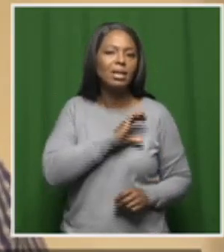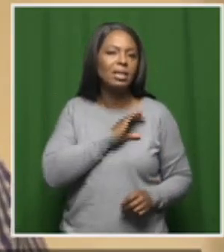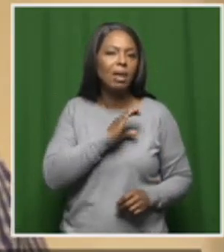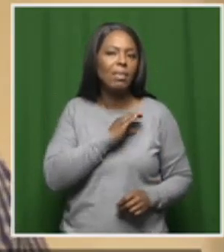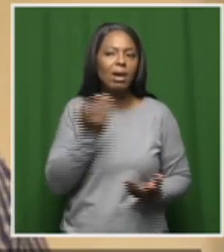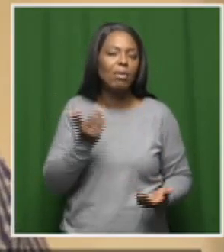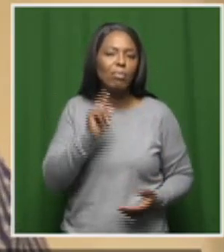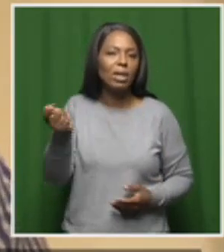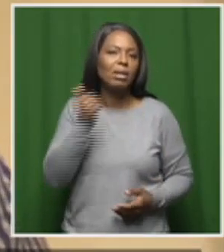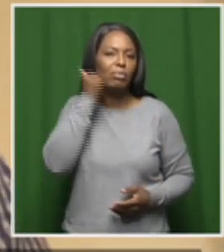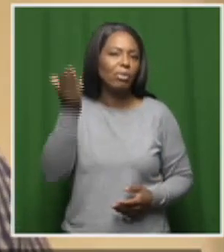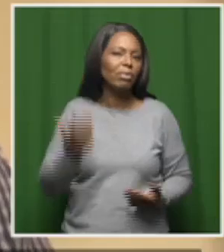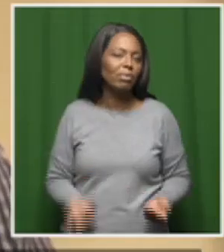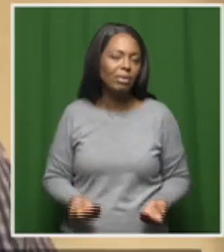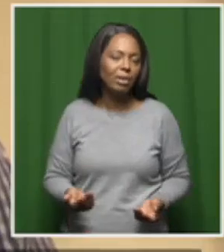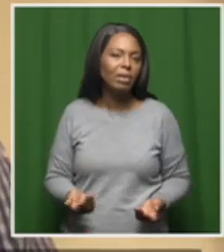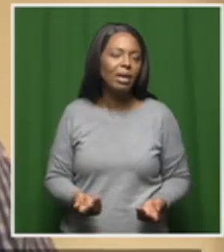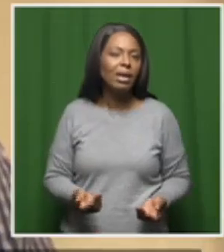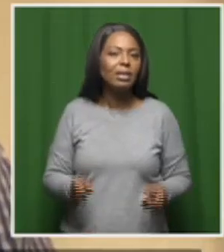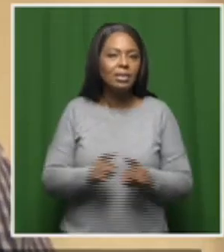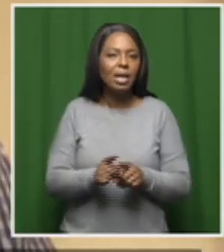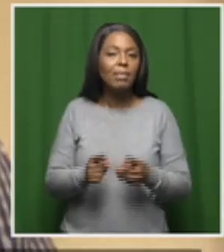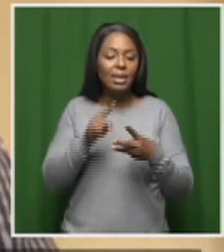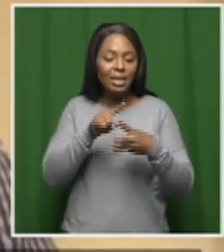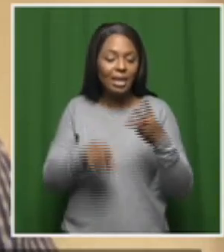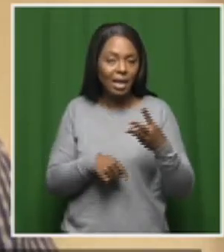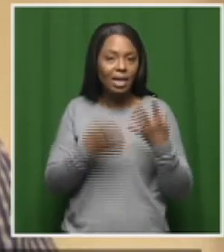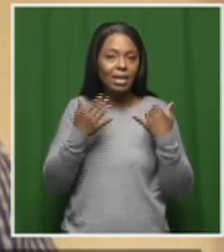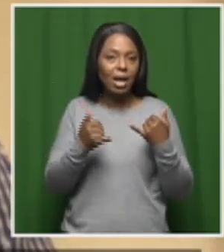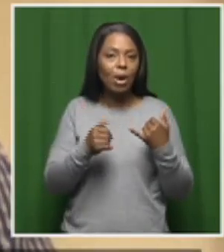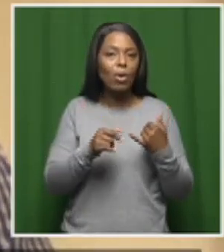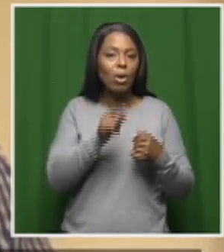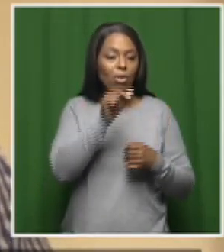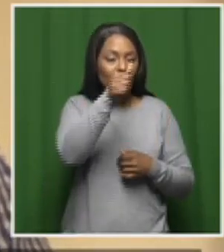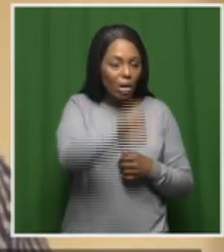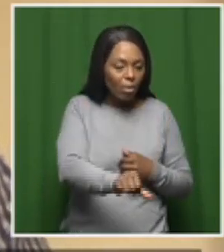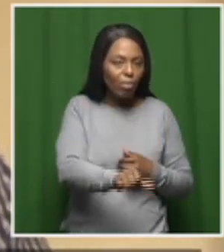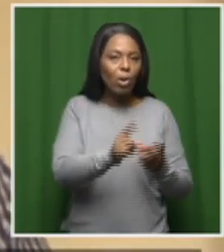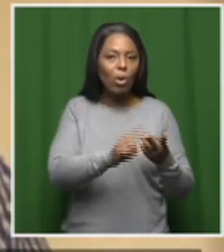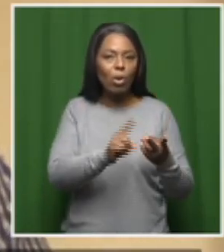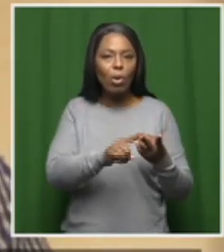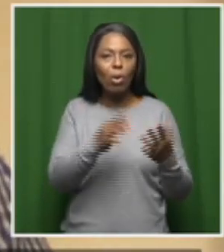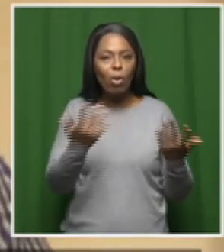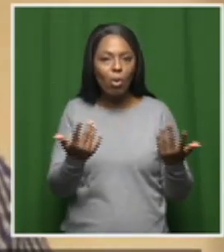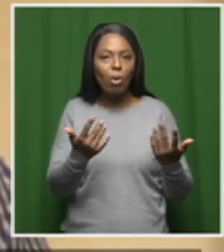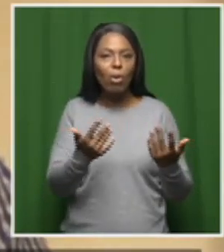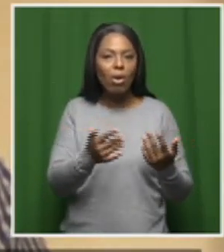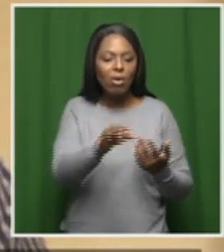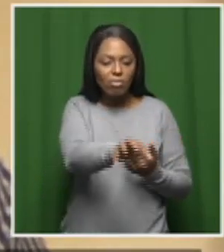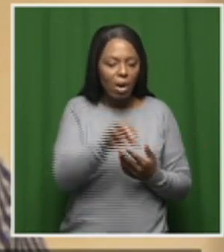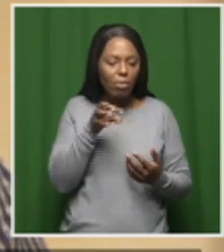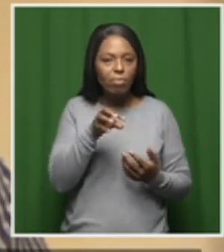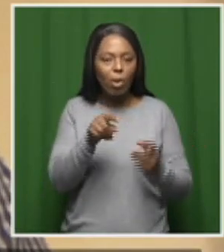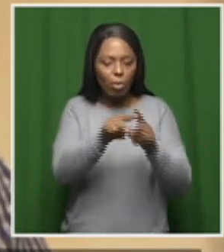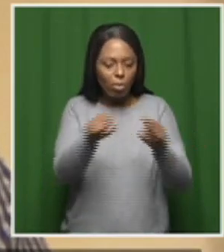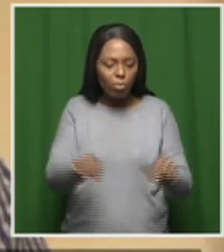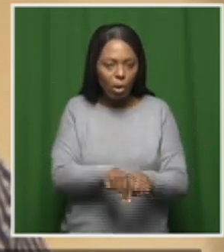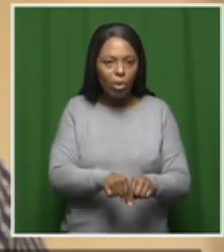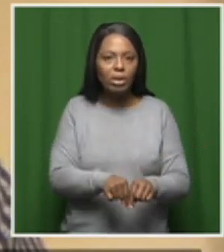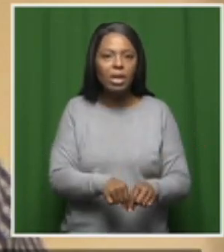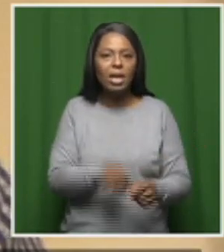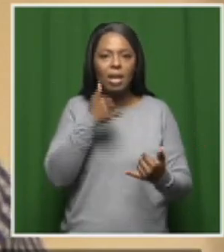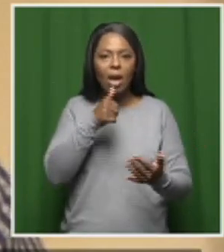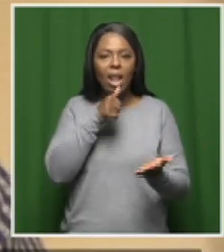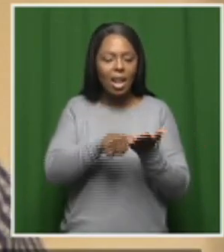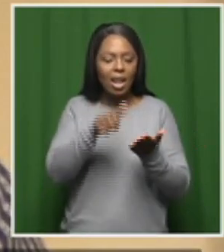you look at the level 3 disconnections that we are planning to do, they are followed by numerous letters. We've sent letters, physical